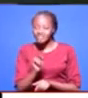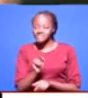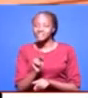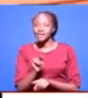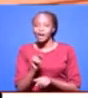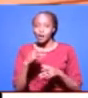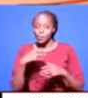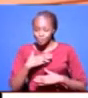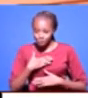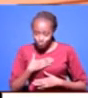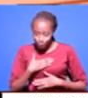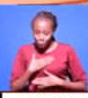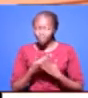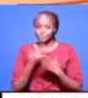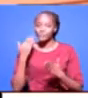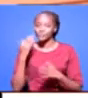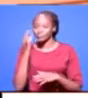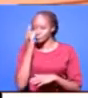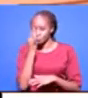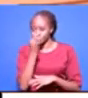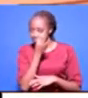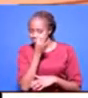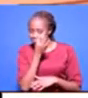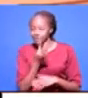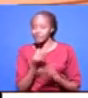Kibaki, because of the route he made,